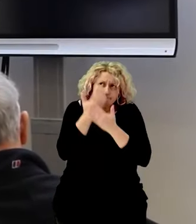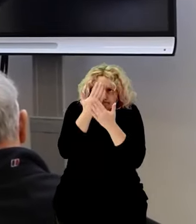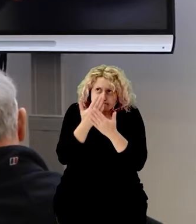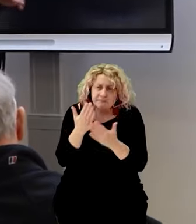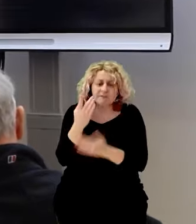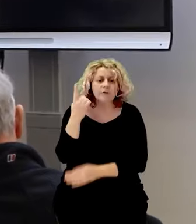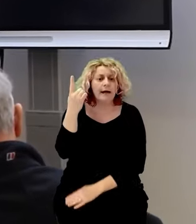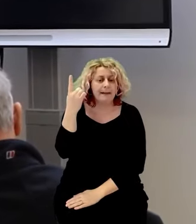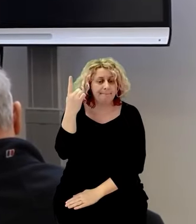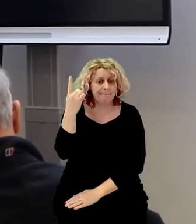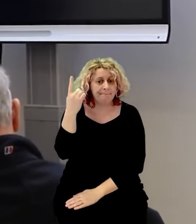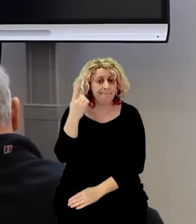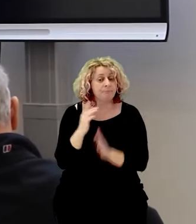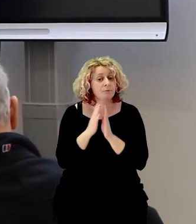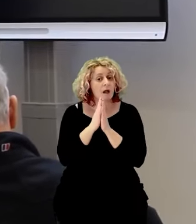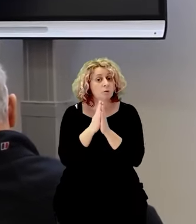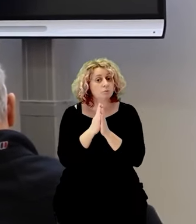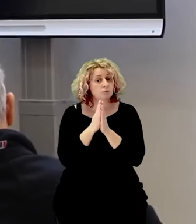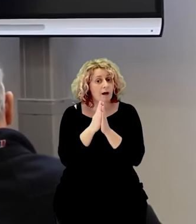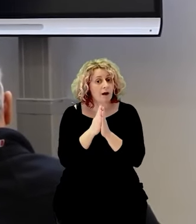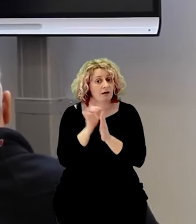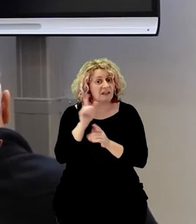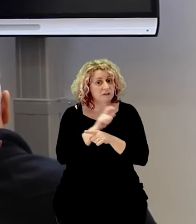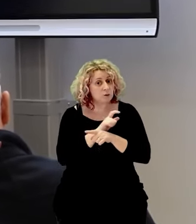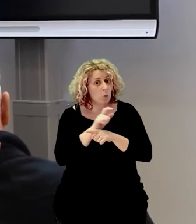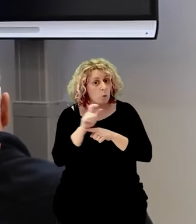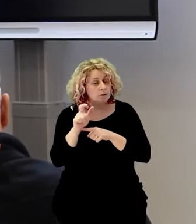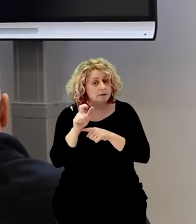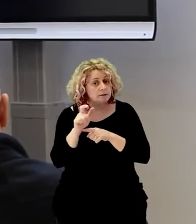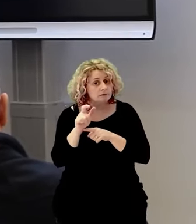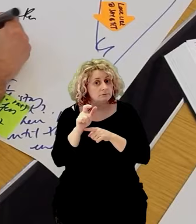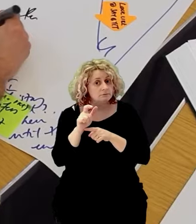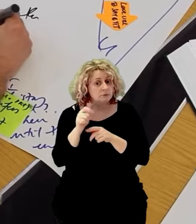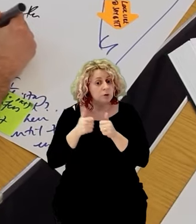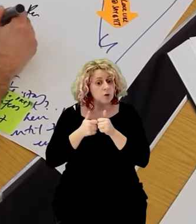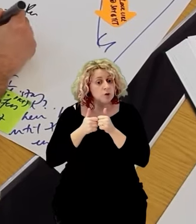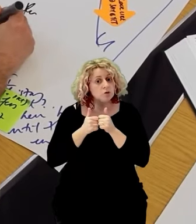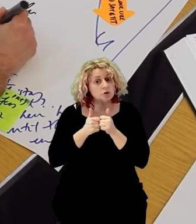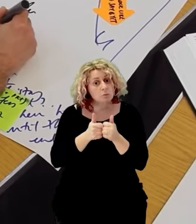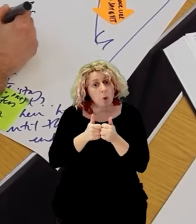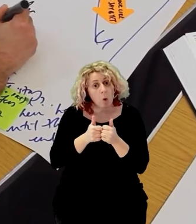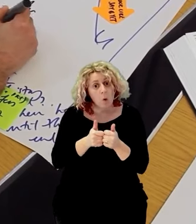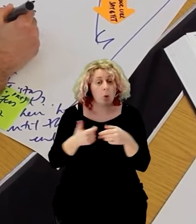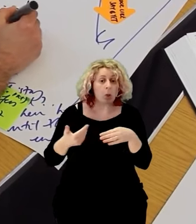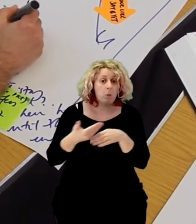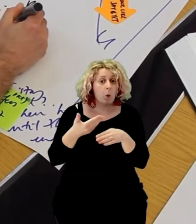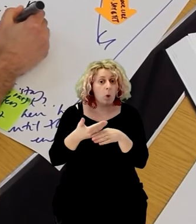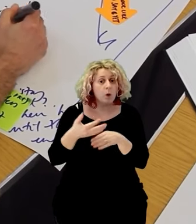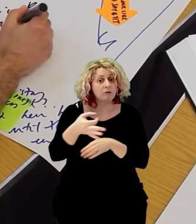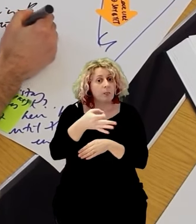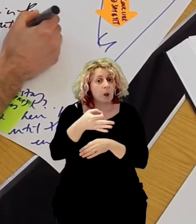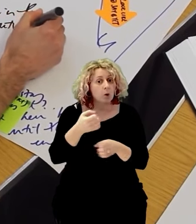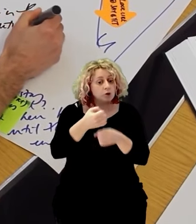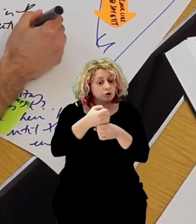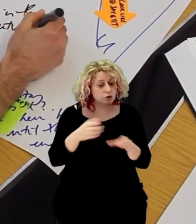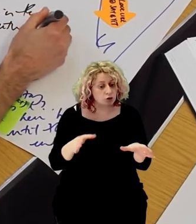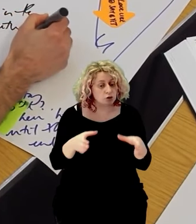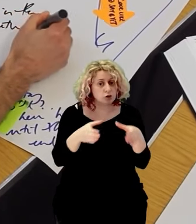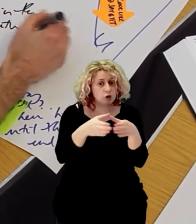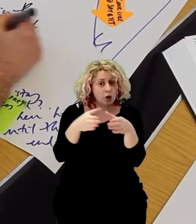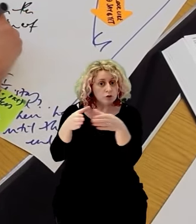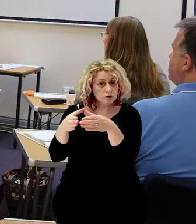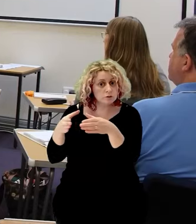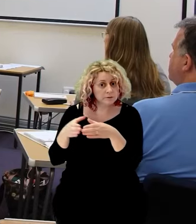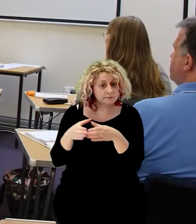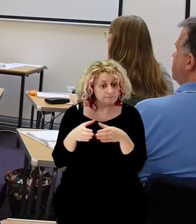Our prayer is that these courses will support the work of local churches, encouraging those who come to the convention and other